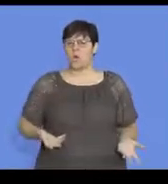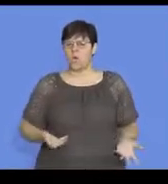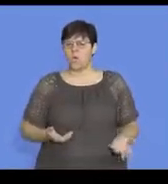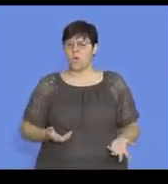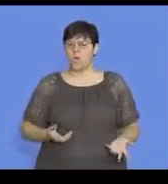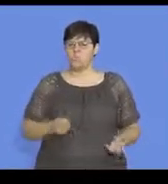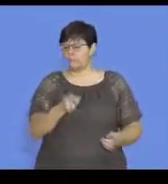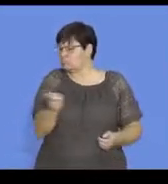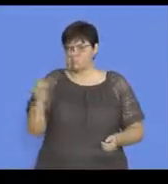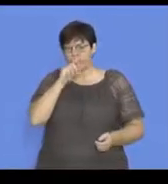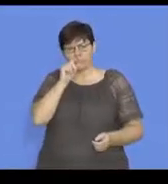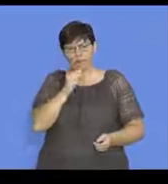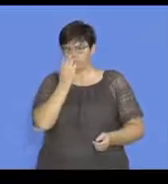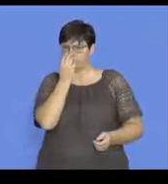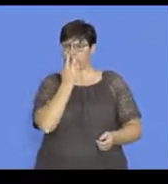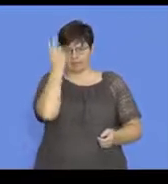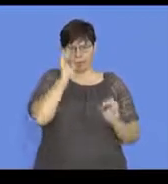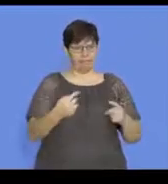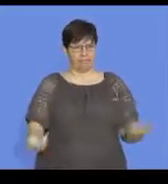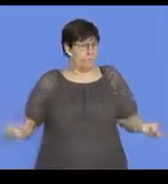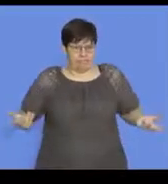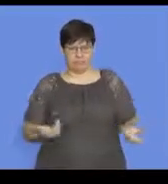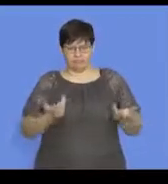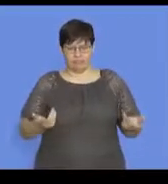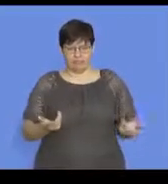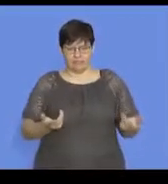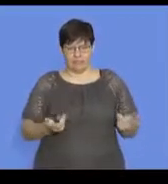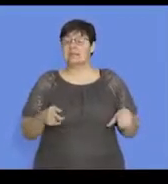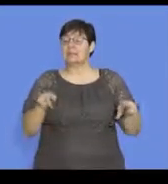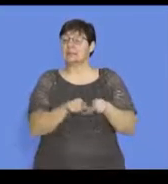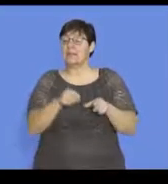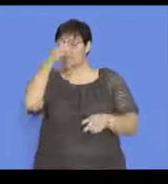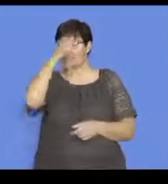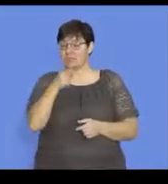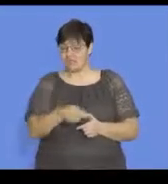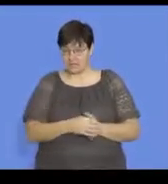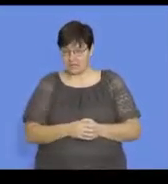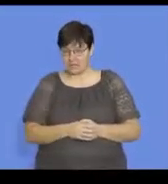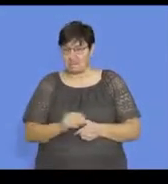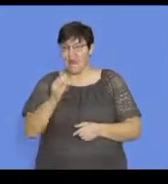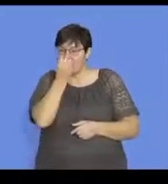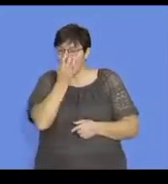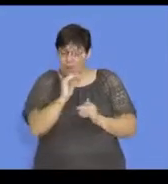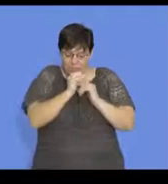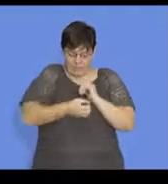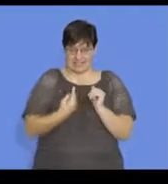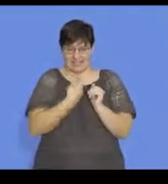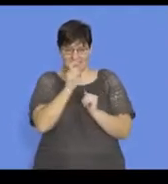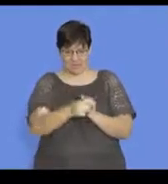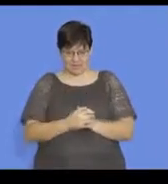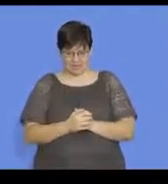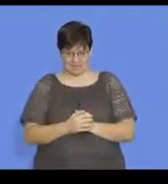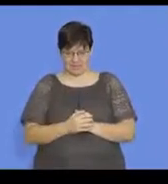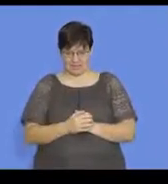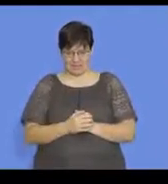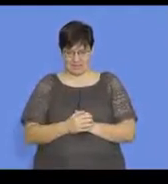pollinators, right, are not going to use it. Also a concept here, the flowers need to protect themselves. This is not a concept